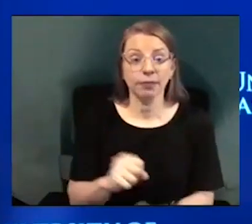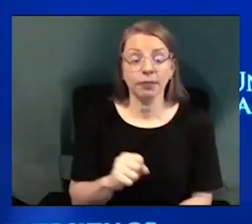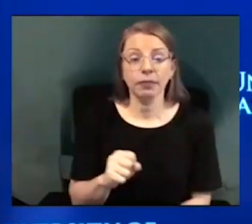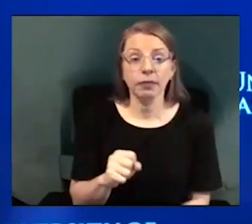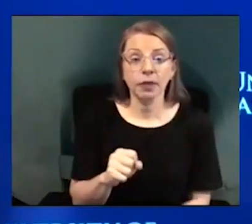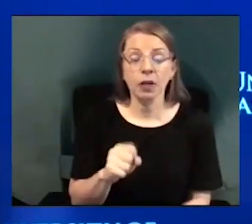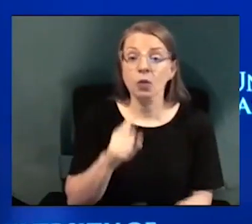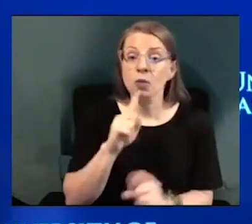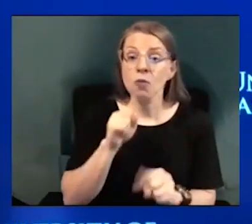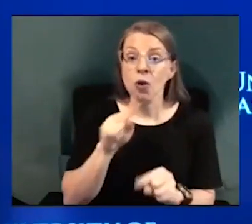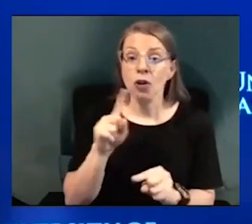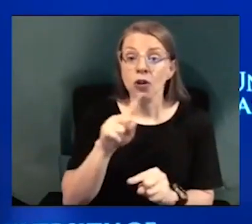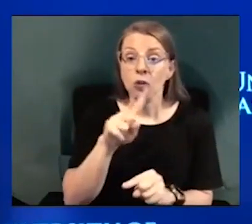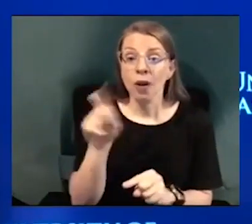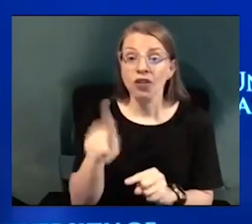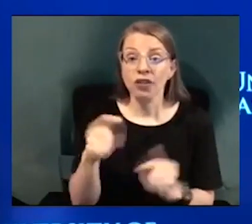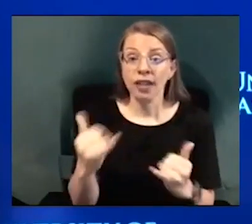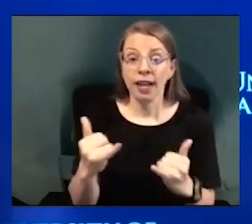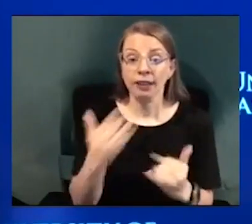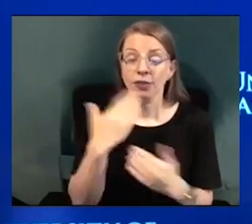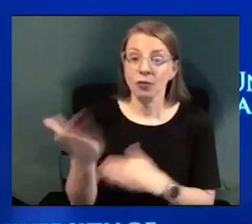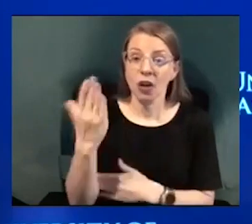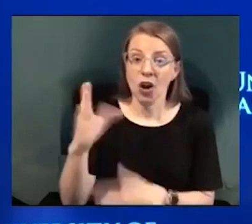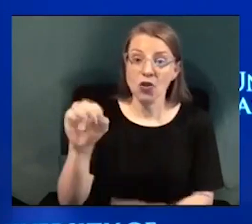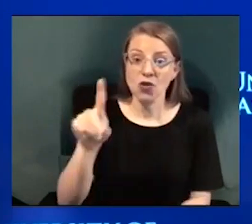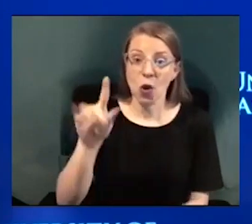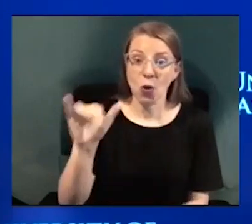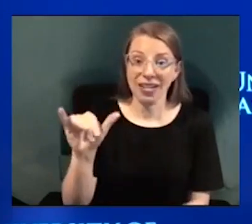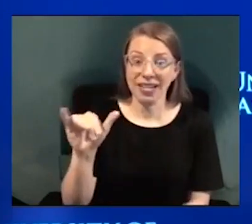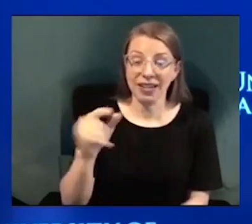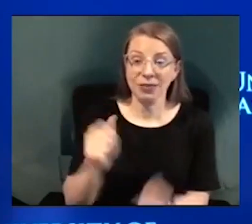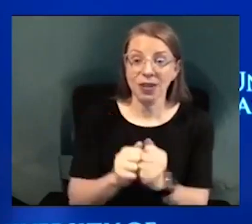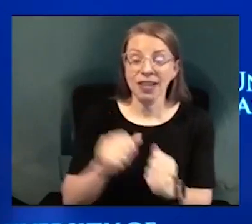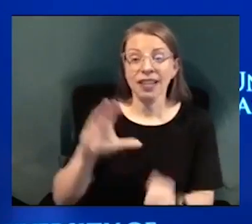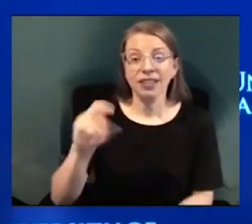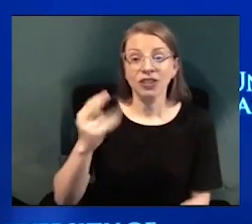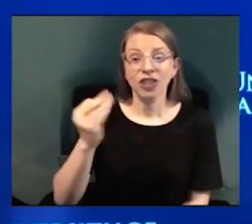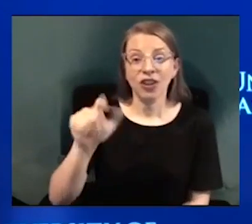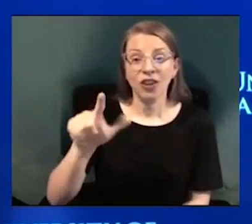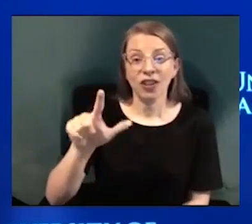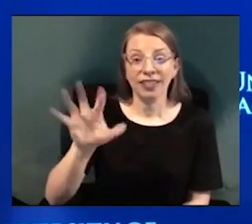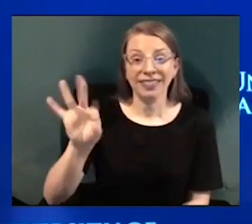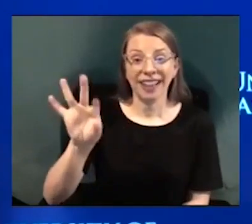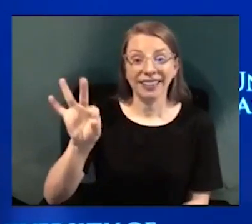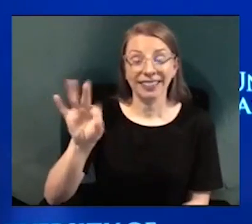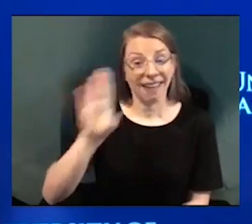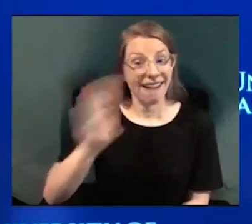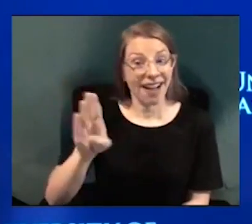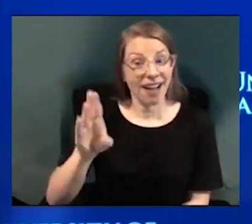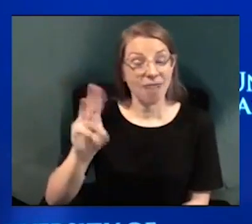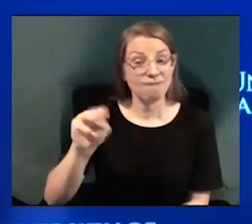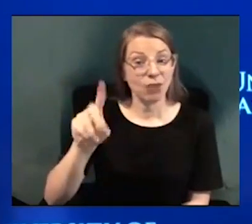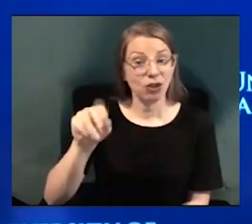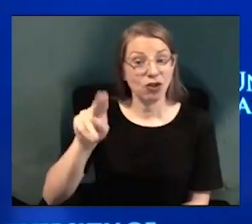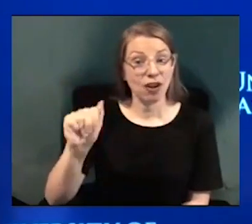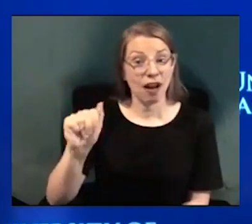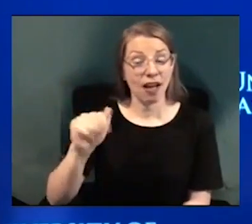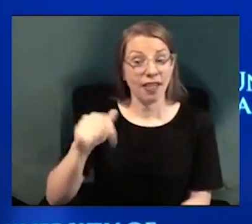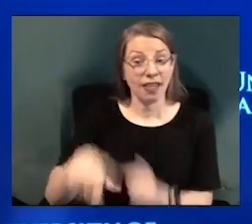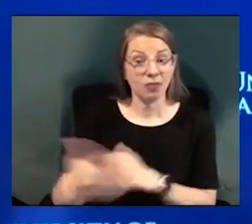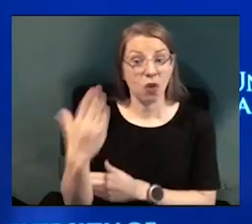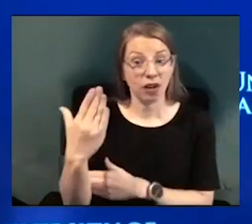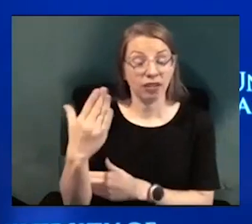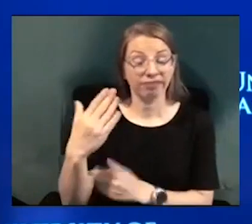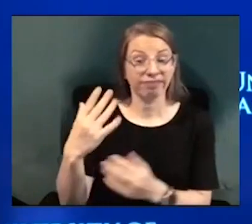out there today. Hey, good morning. Cody Holyoke with Channel 9. Hey, Cody. Hey, so Moderna this morning just announced that the